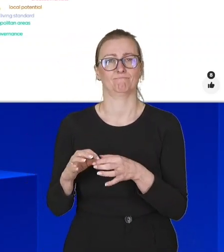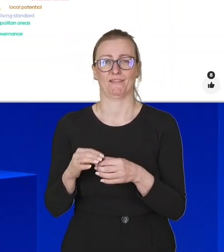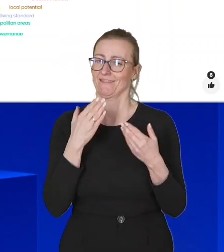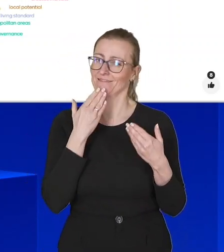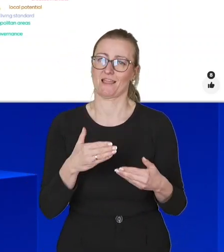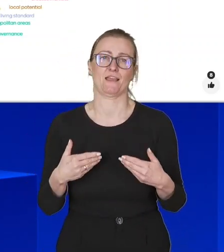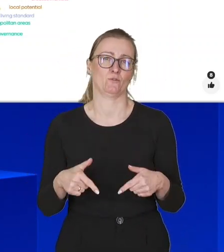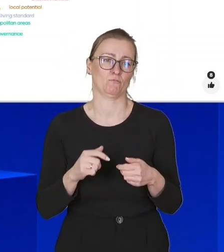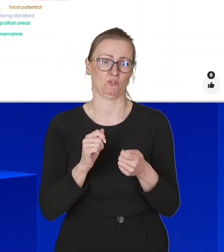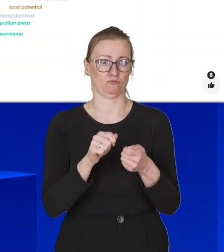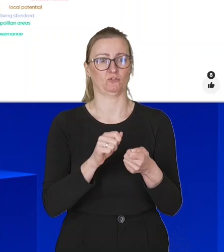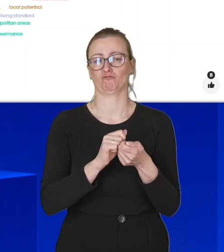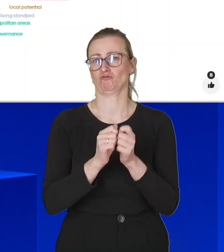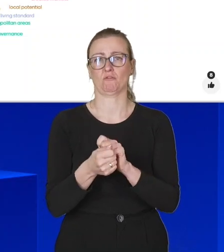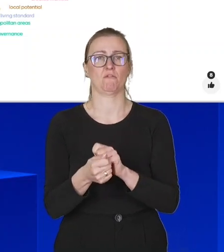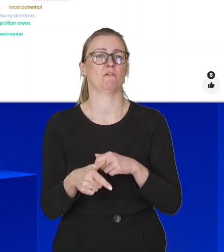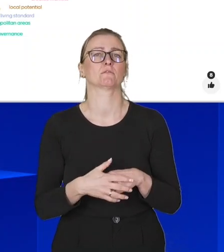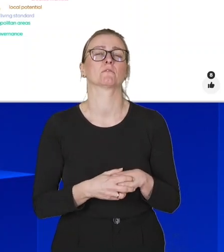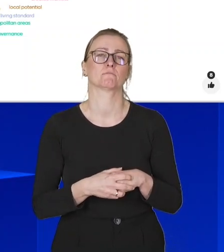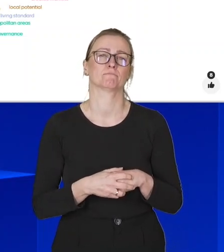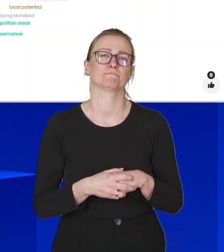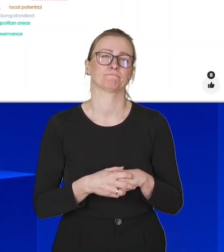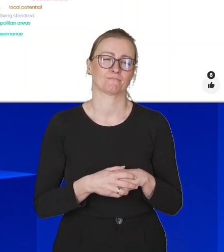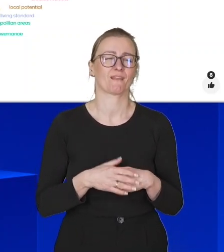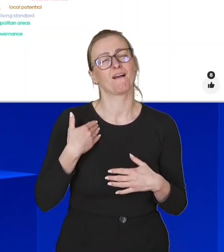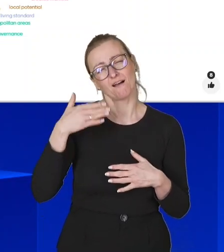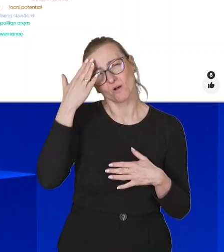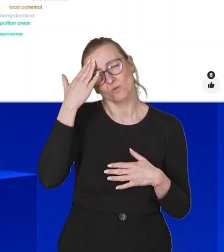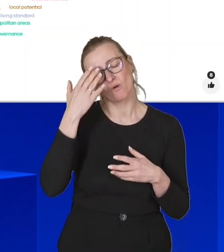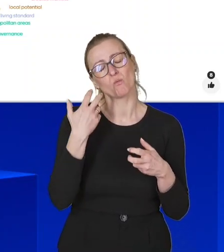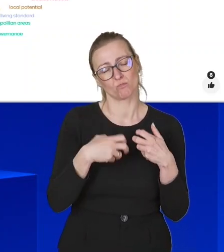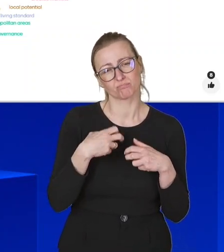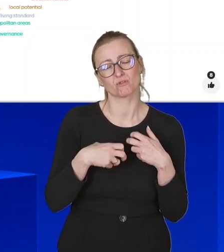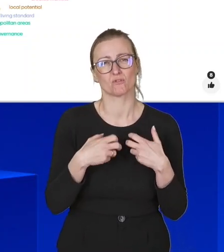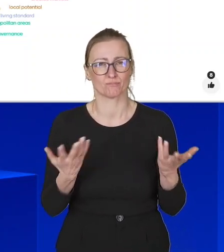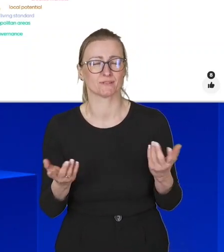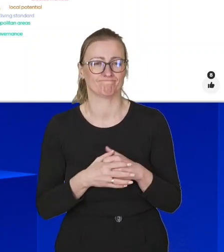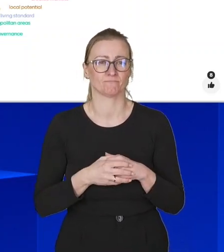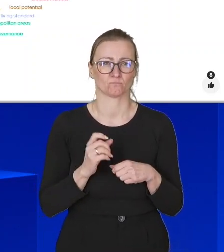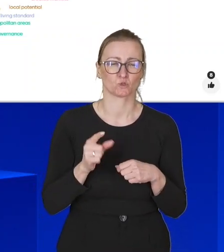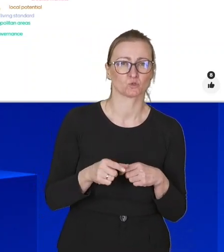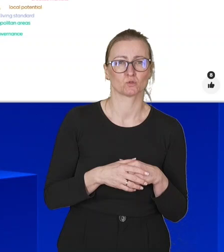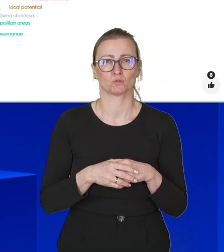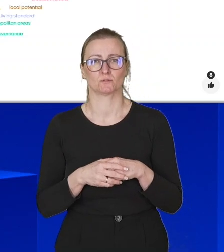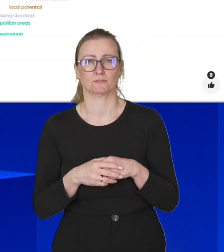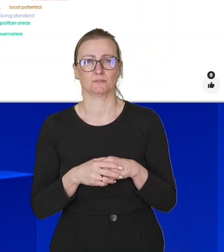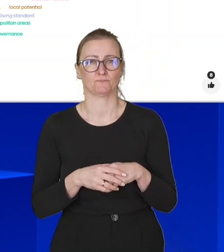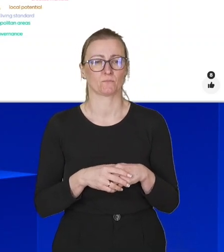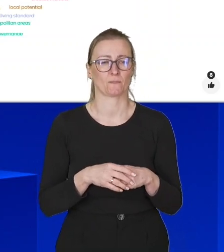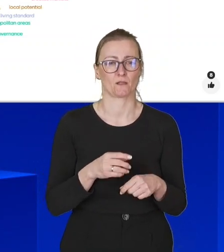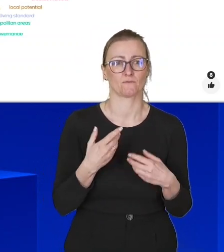for synergies, for strengthening each other, and for matching.